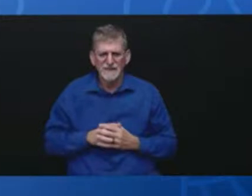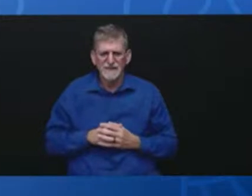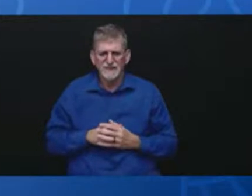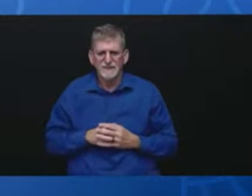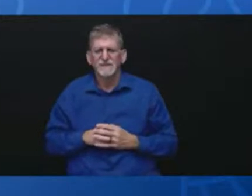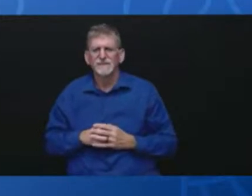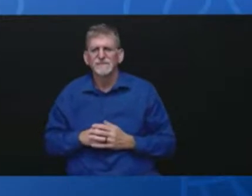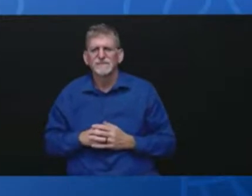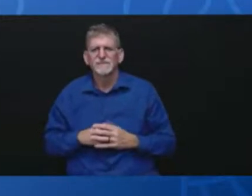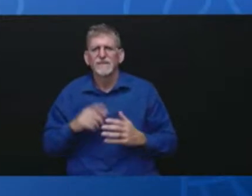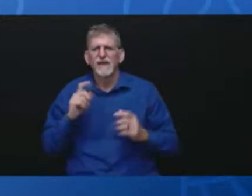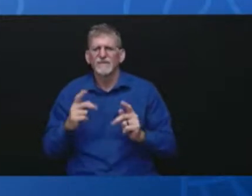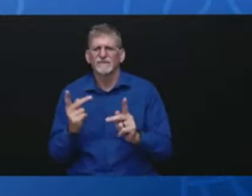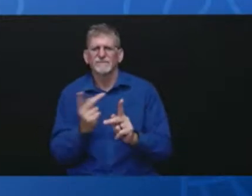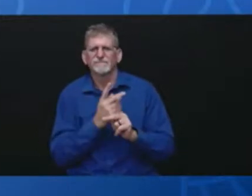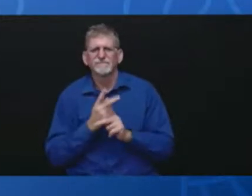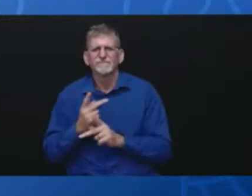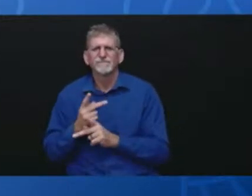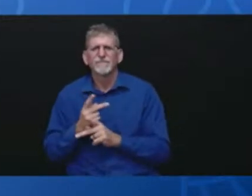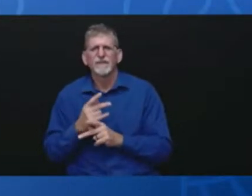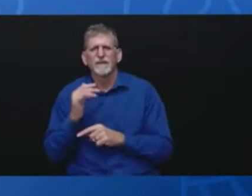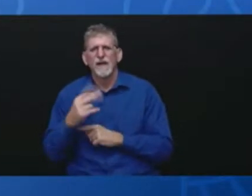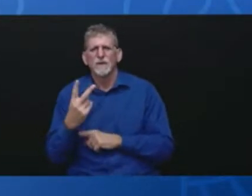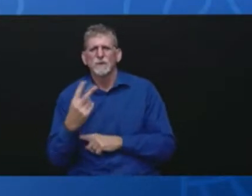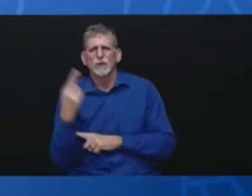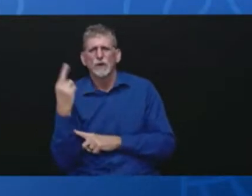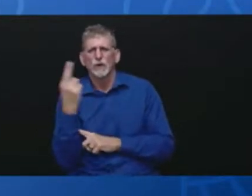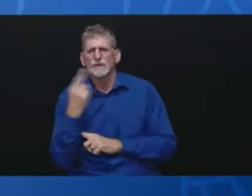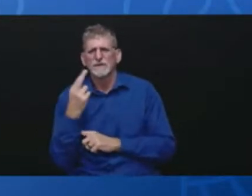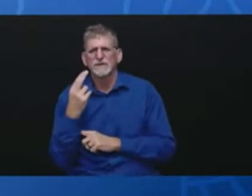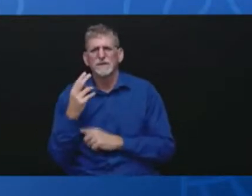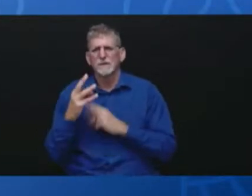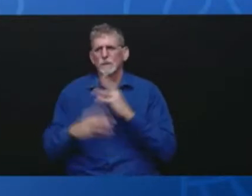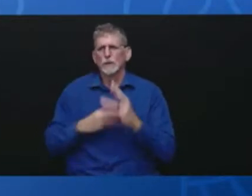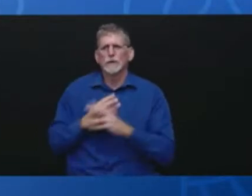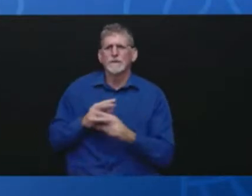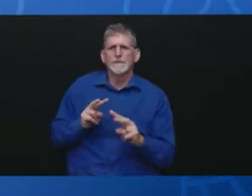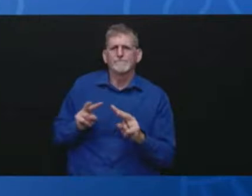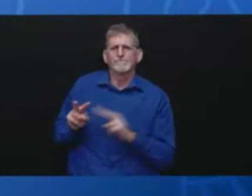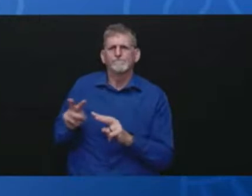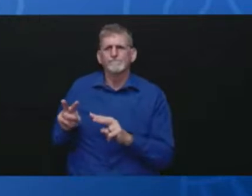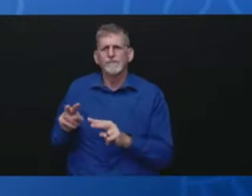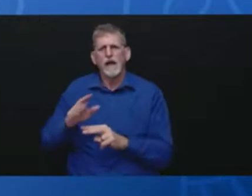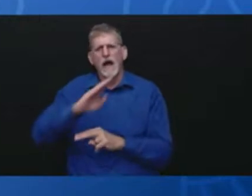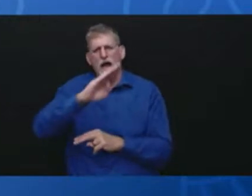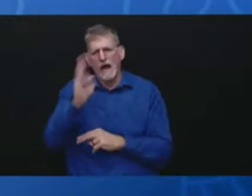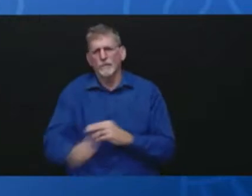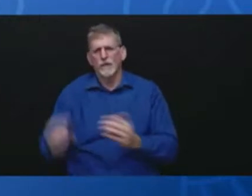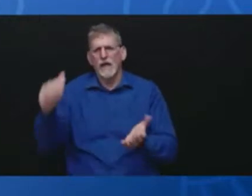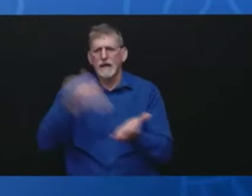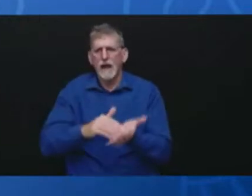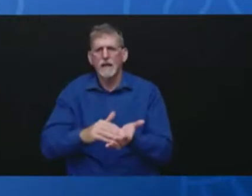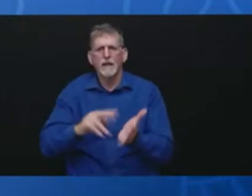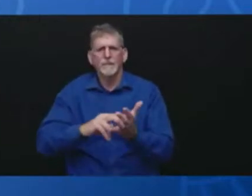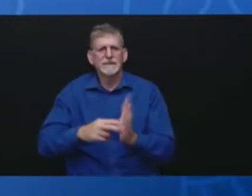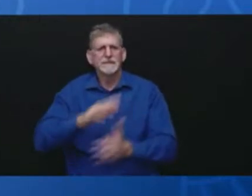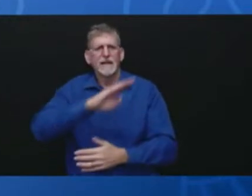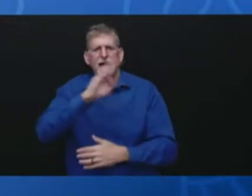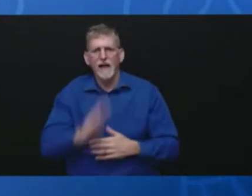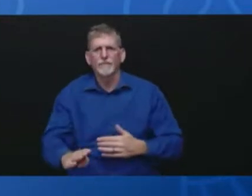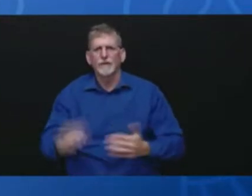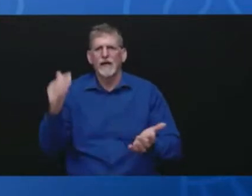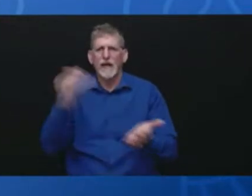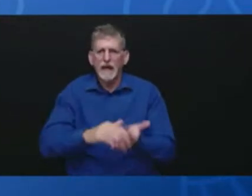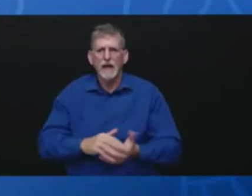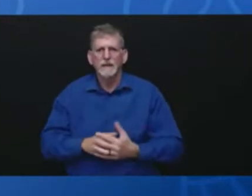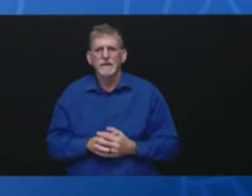what this world now has decided, that when we say never again, we mean never again. But the principle. All right, behind Nadia here. Yes,